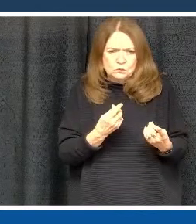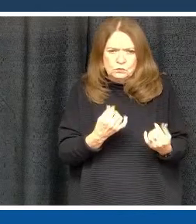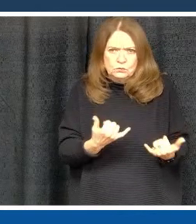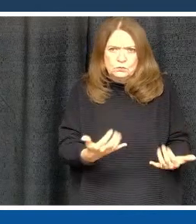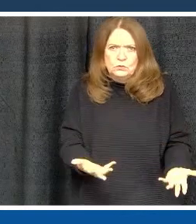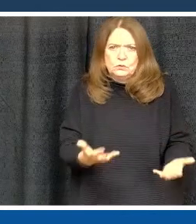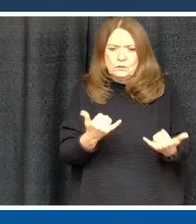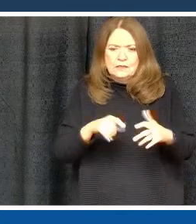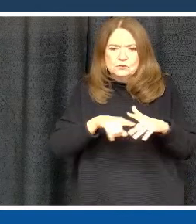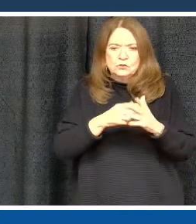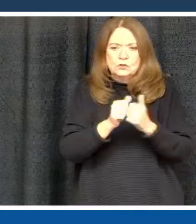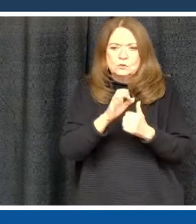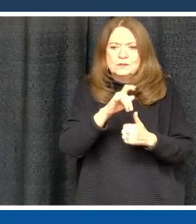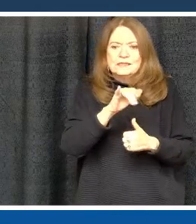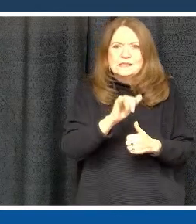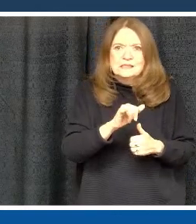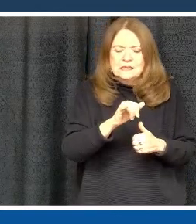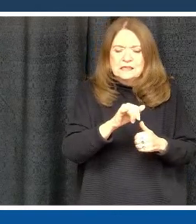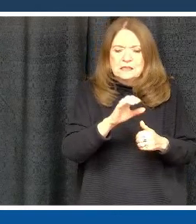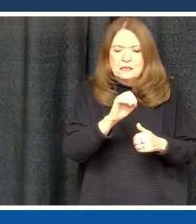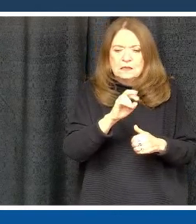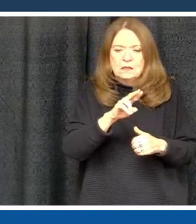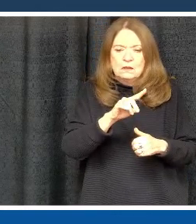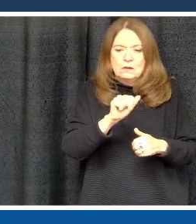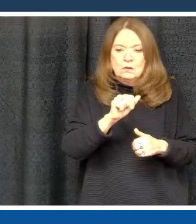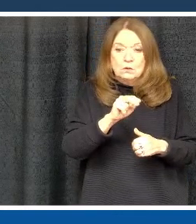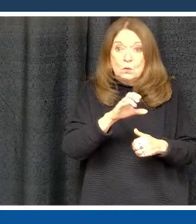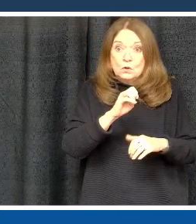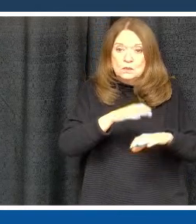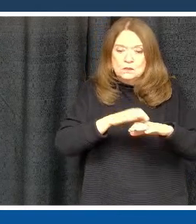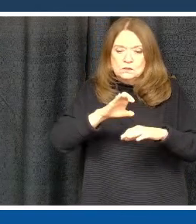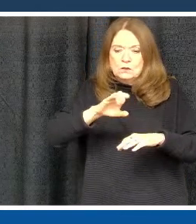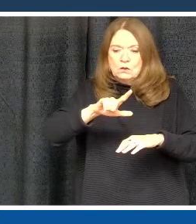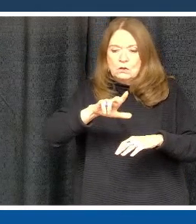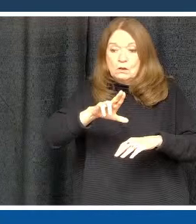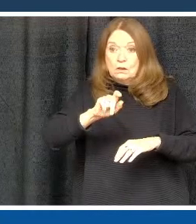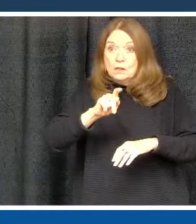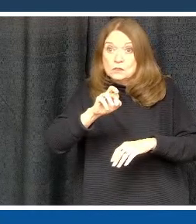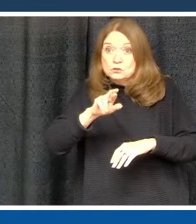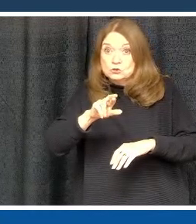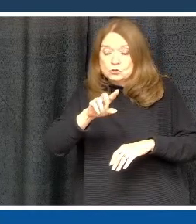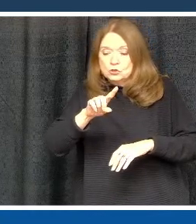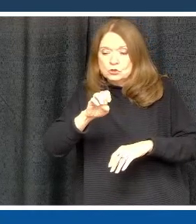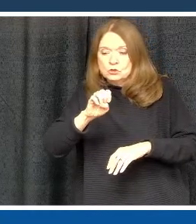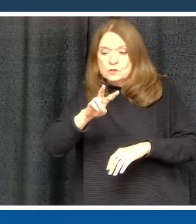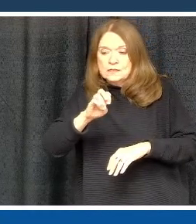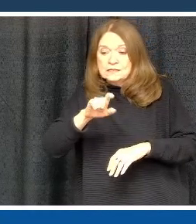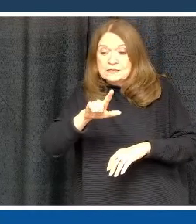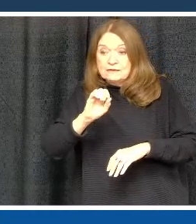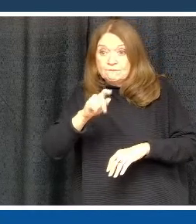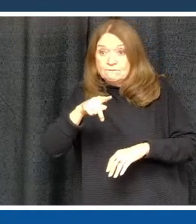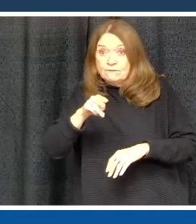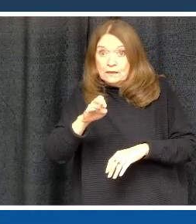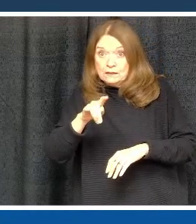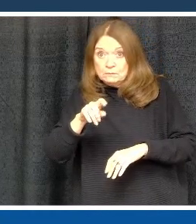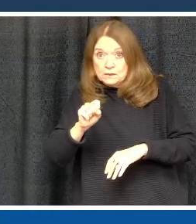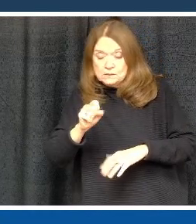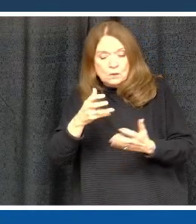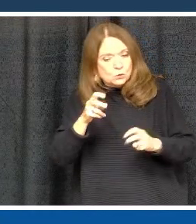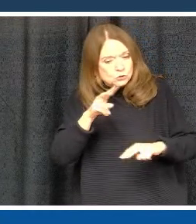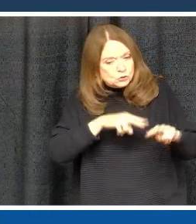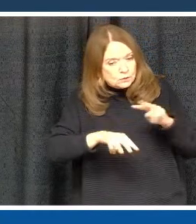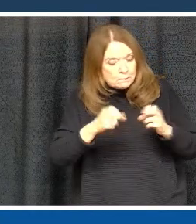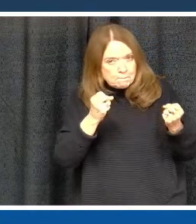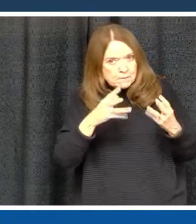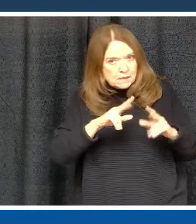with a city ordinance on cluster development. So I ask for you to please look into this, and please understand there is a lot of upset